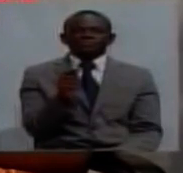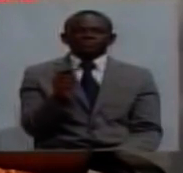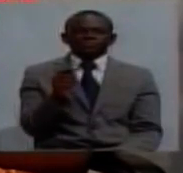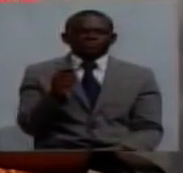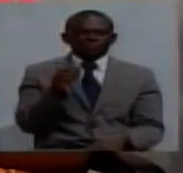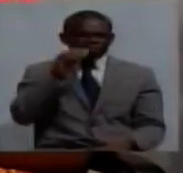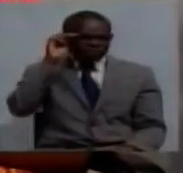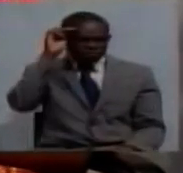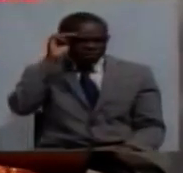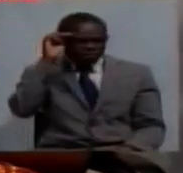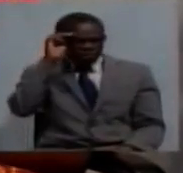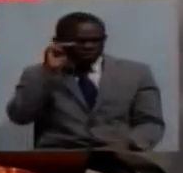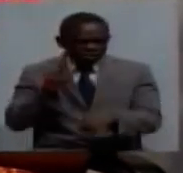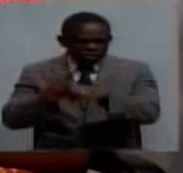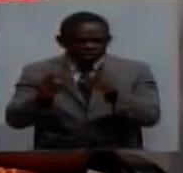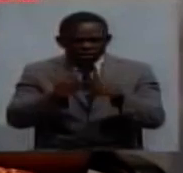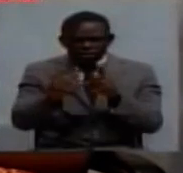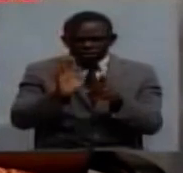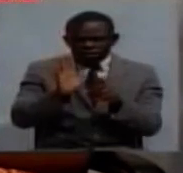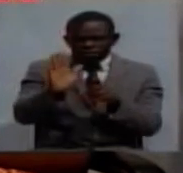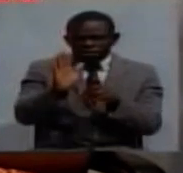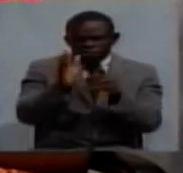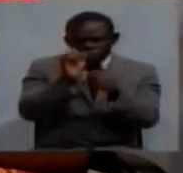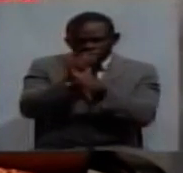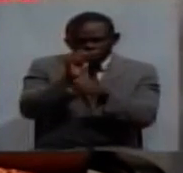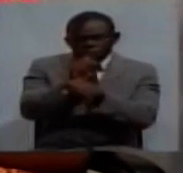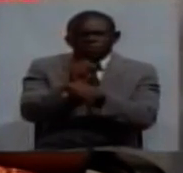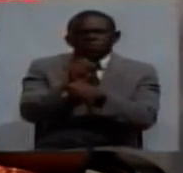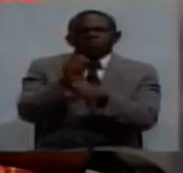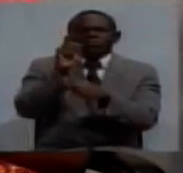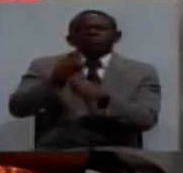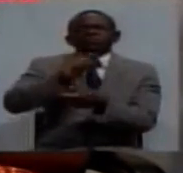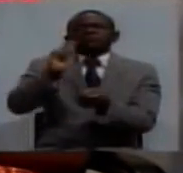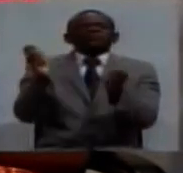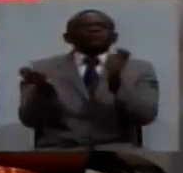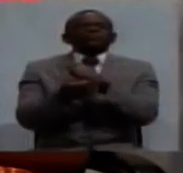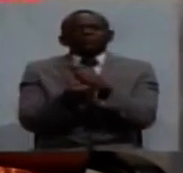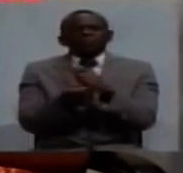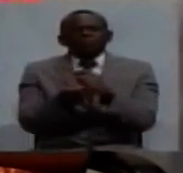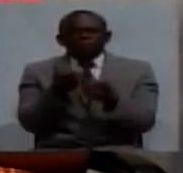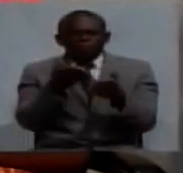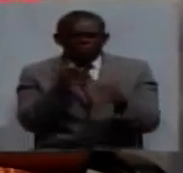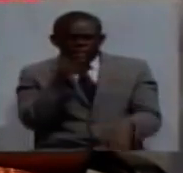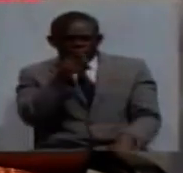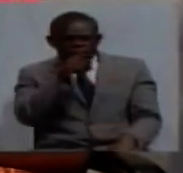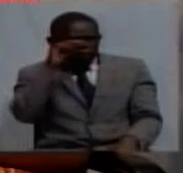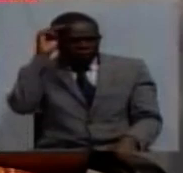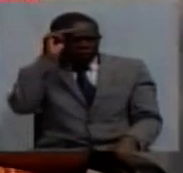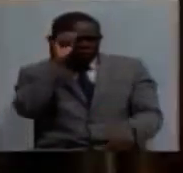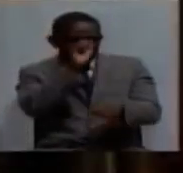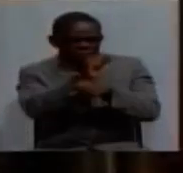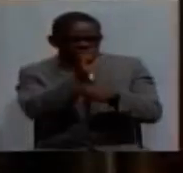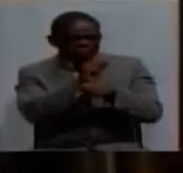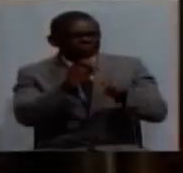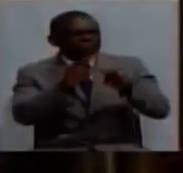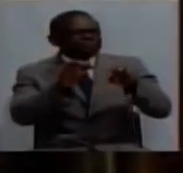ministries worked. So you'd go to Ministry of Health and they tell you they have an achievement because they've done the following things.